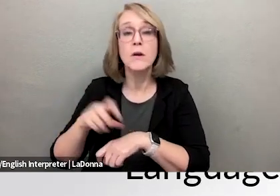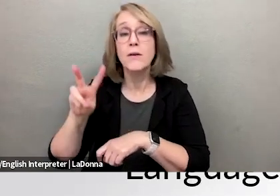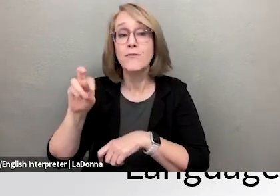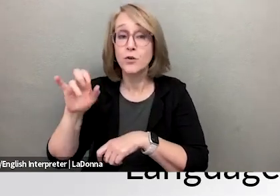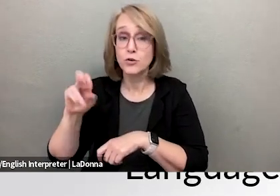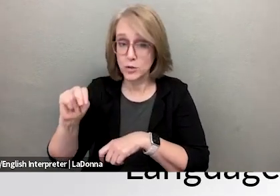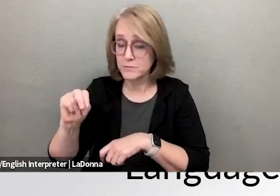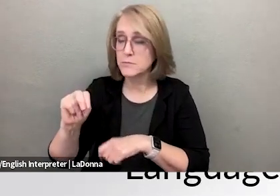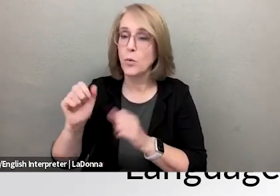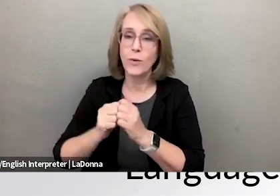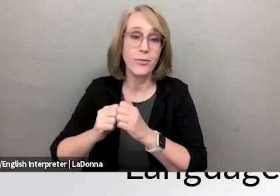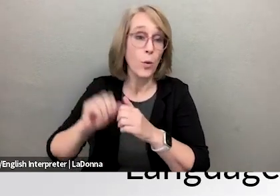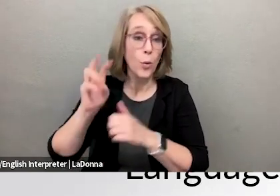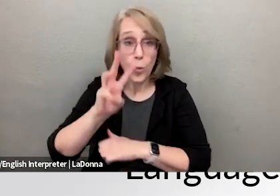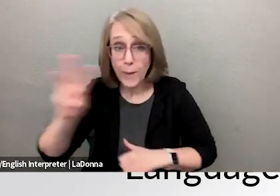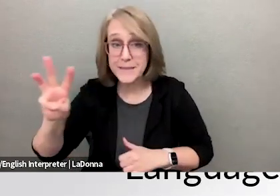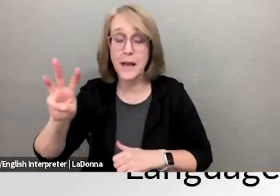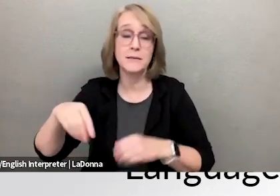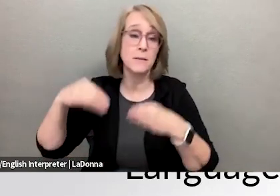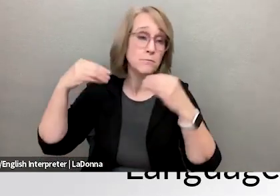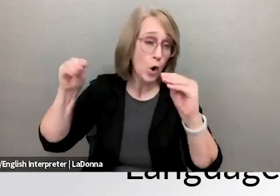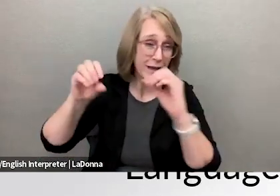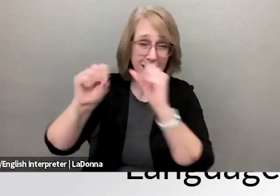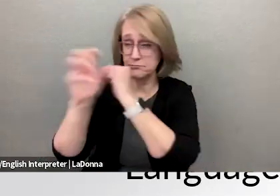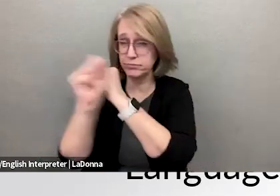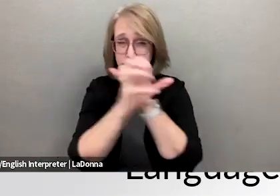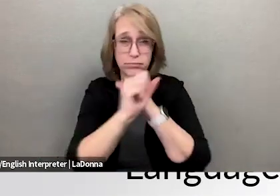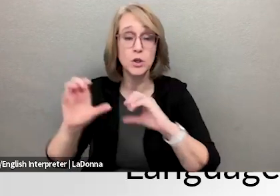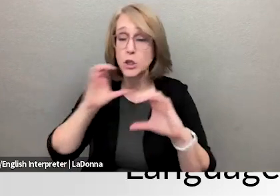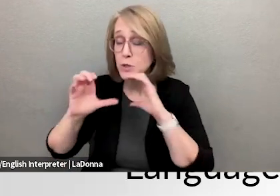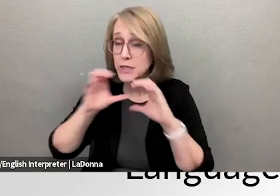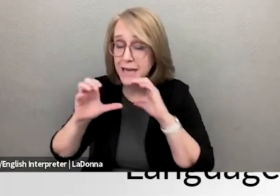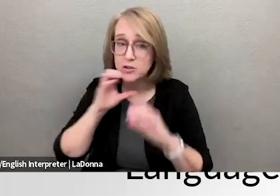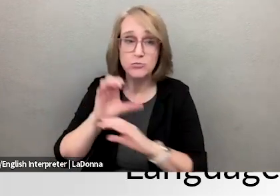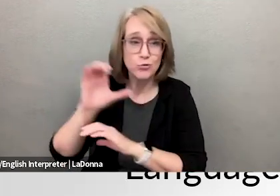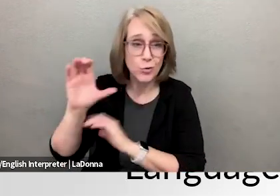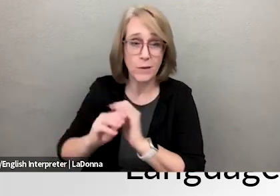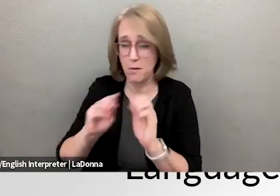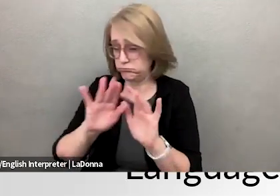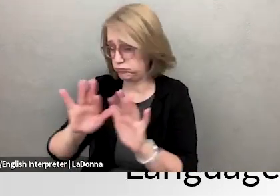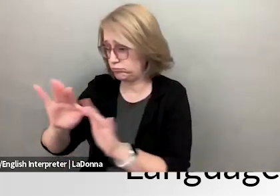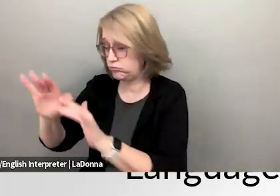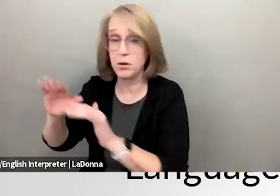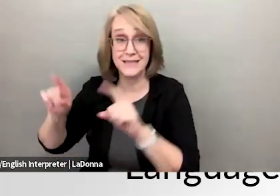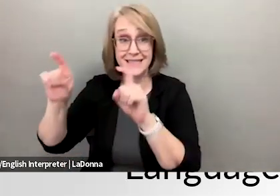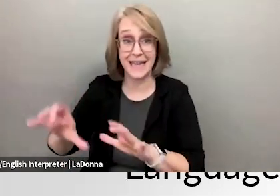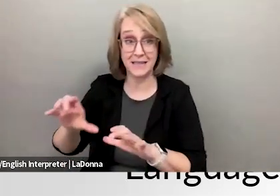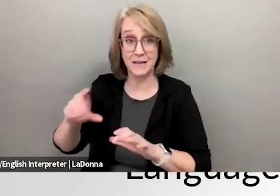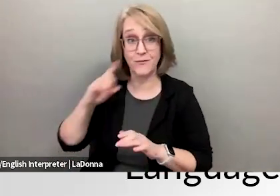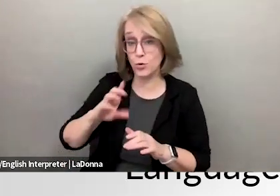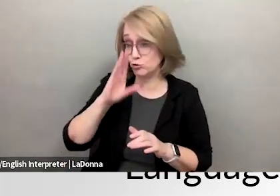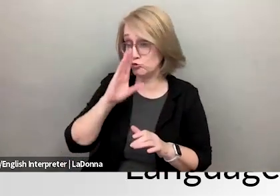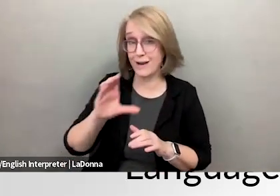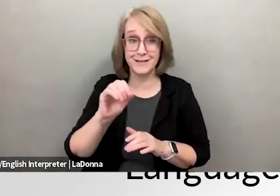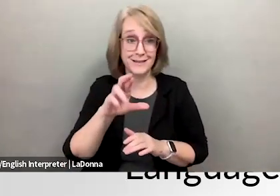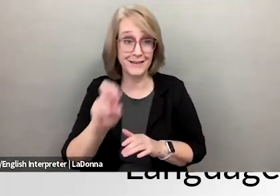everything. We have a website, our marketing, our communications, the curriculum, and the tests are all in Spanish.